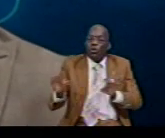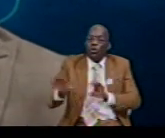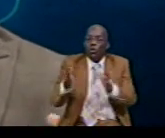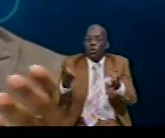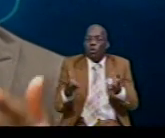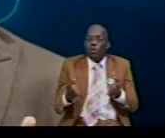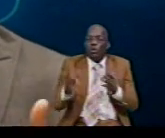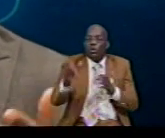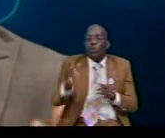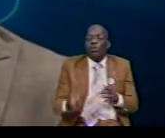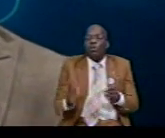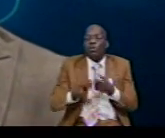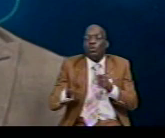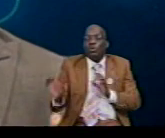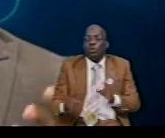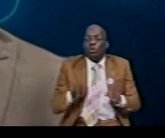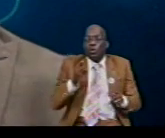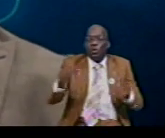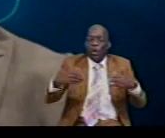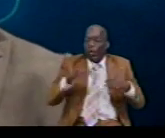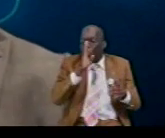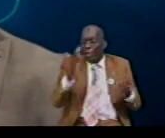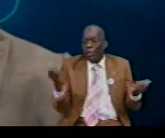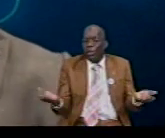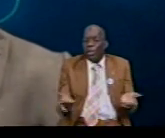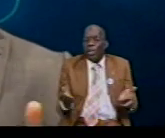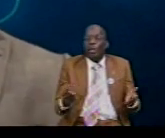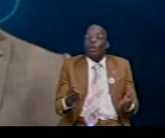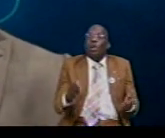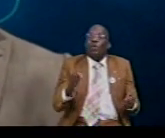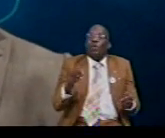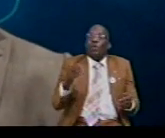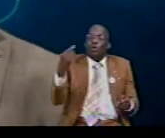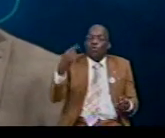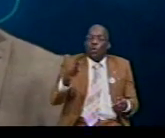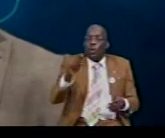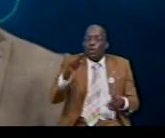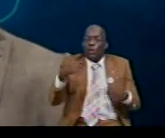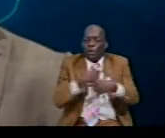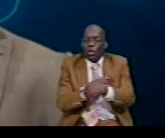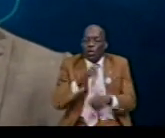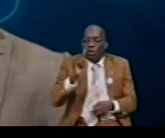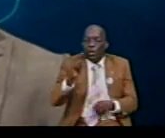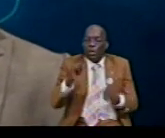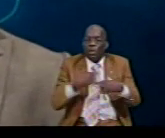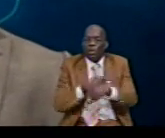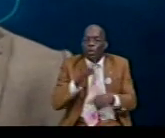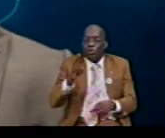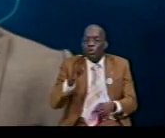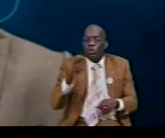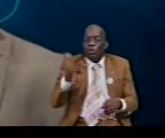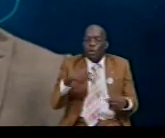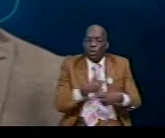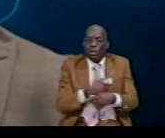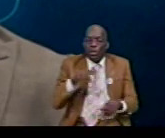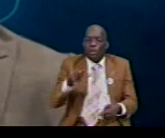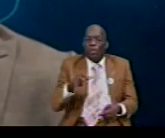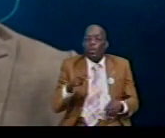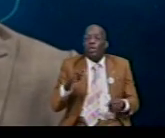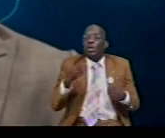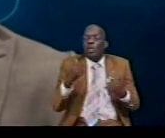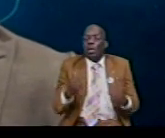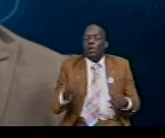here in the day one, day two, this is the day four. Open your mouth and pray. And tell the Lord what you want God to do